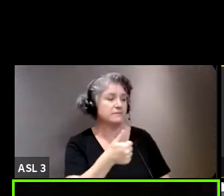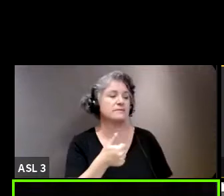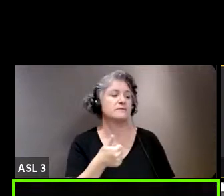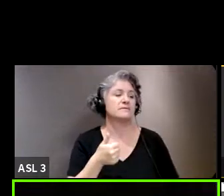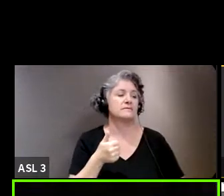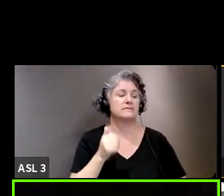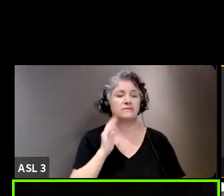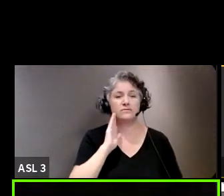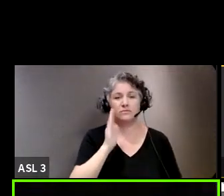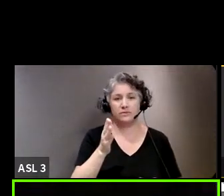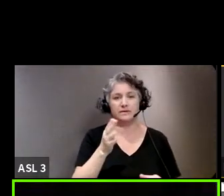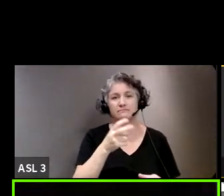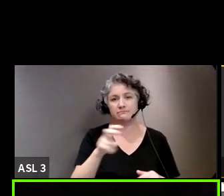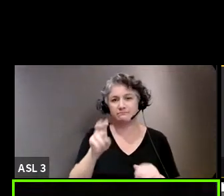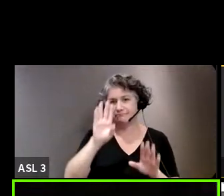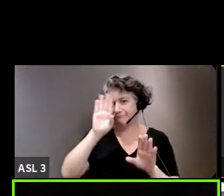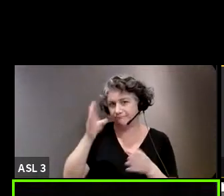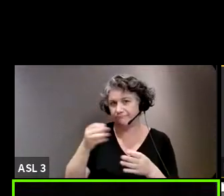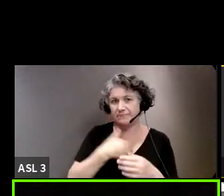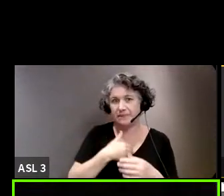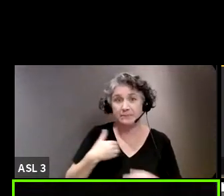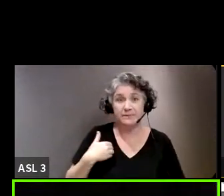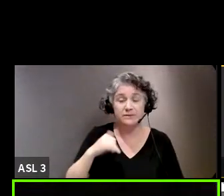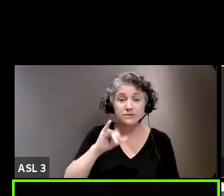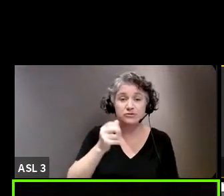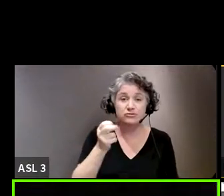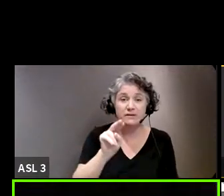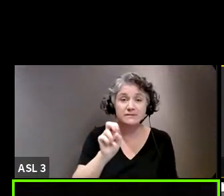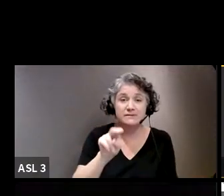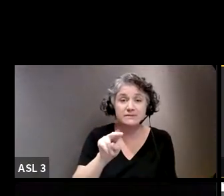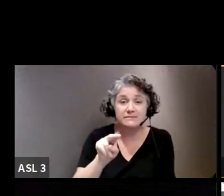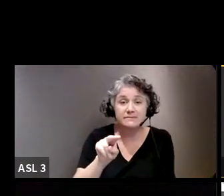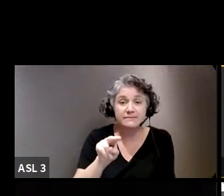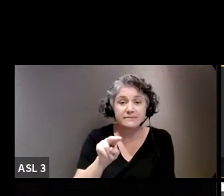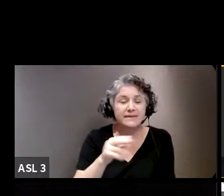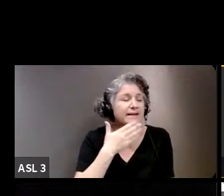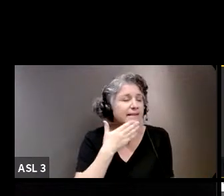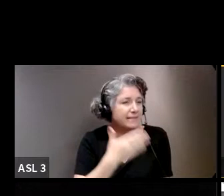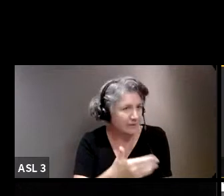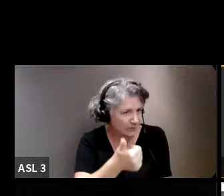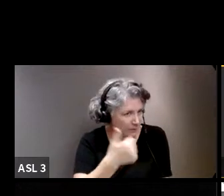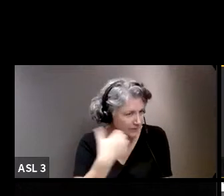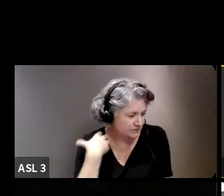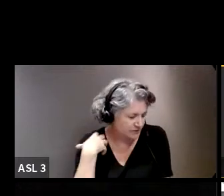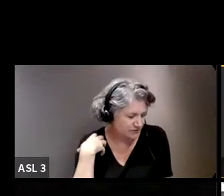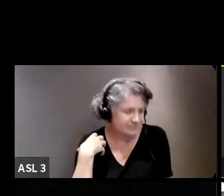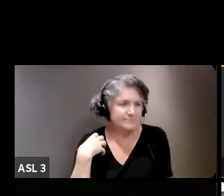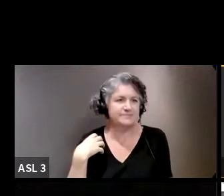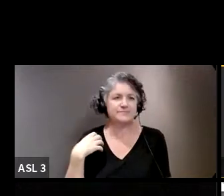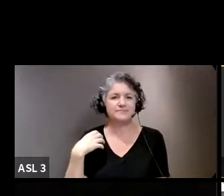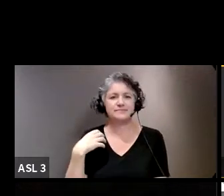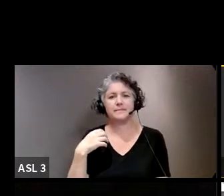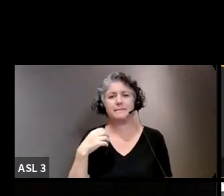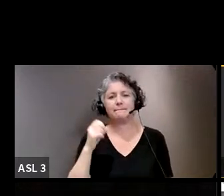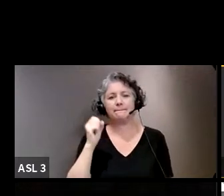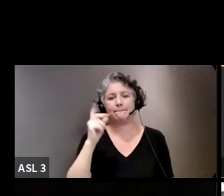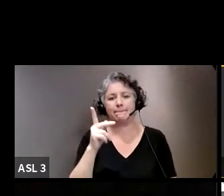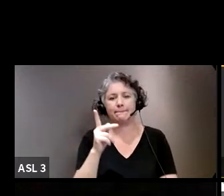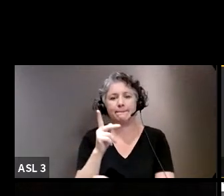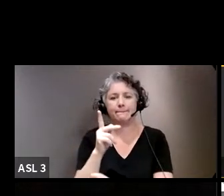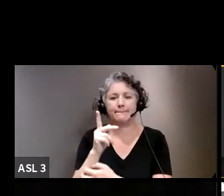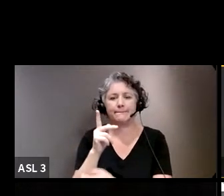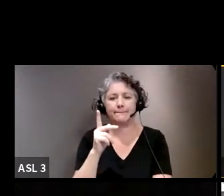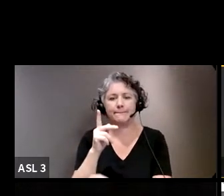go to uh member johnson uh thank you chair smallwood um okay so i have a few